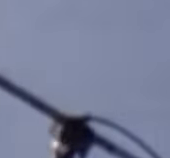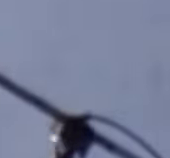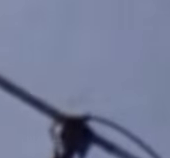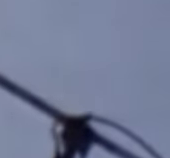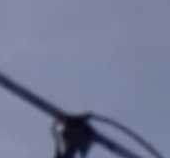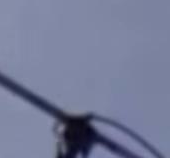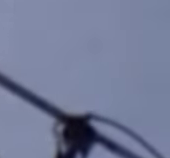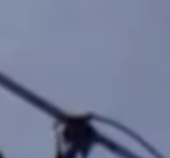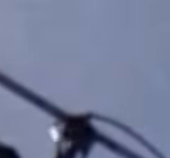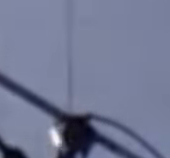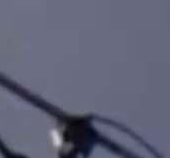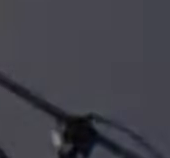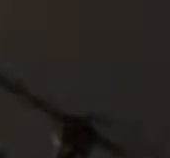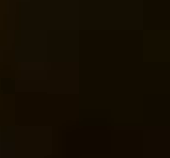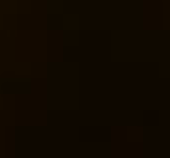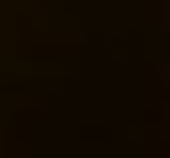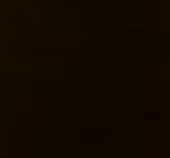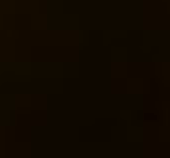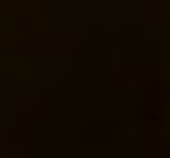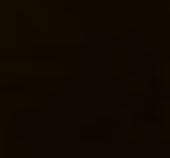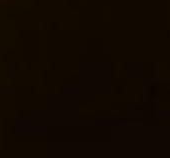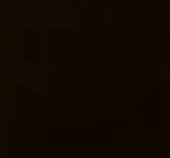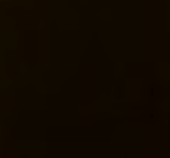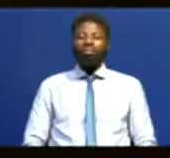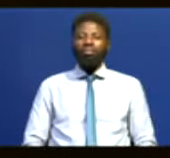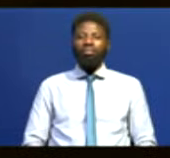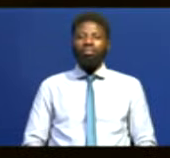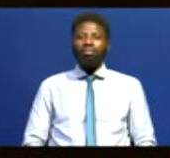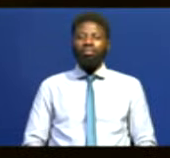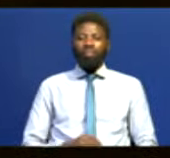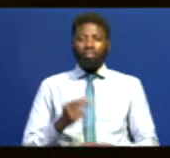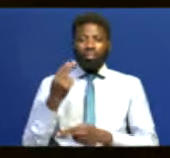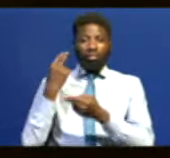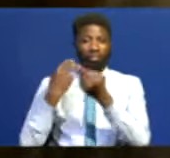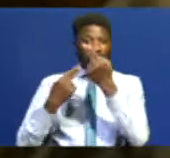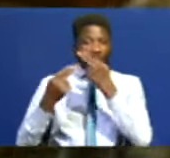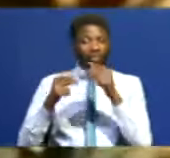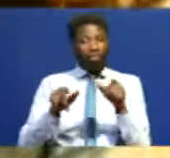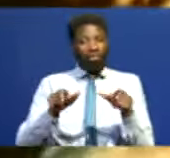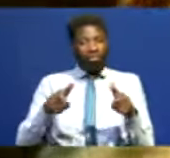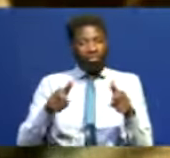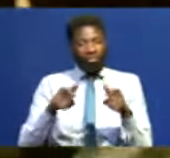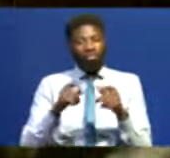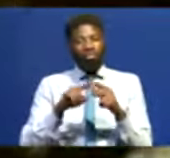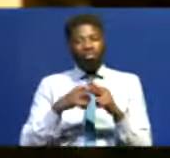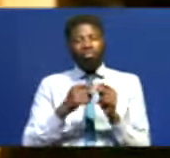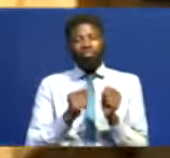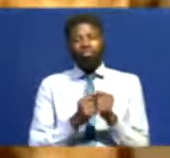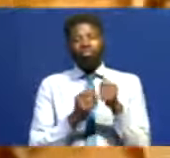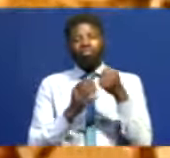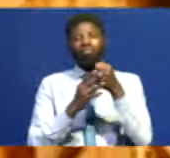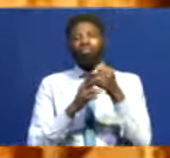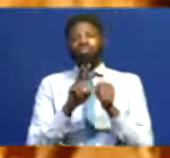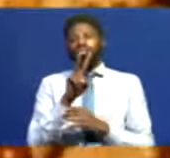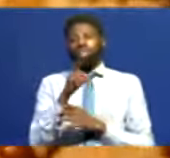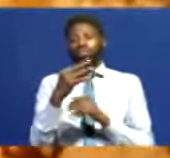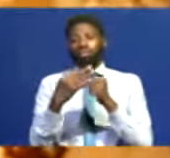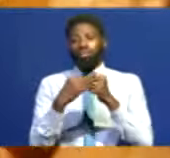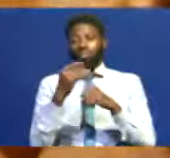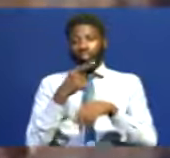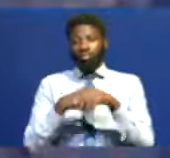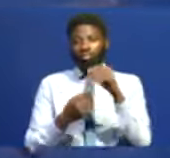The history of broadcasting in Kenya can be traced back to 1928 with the establishment of the British East